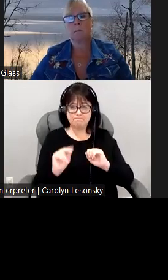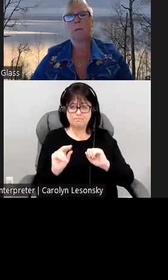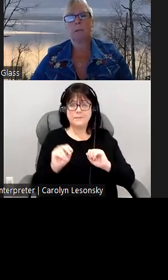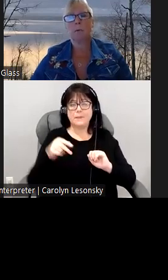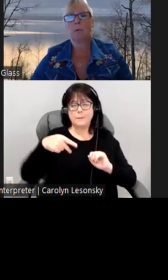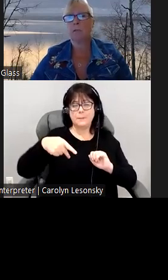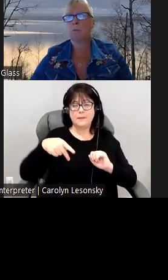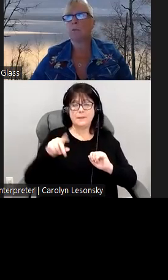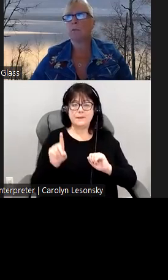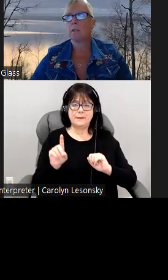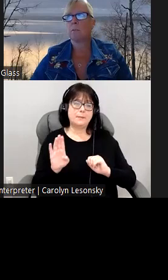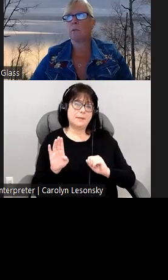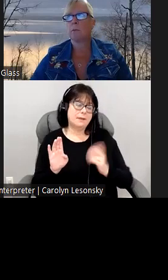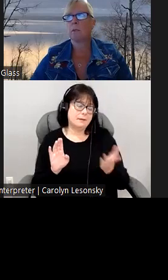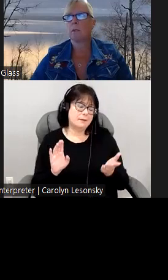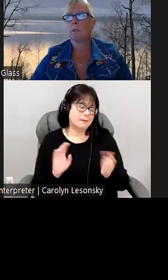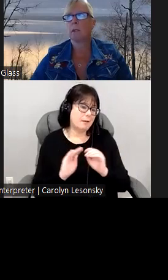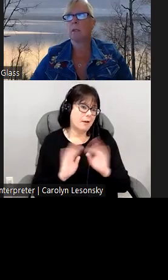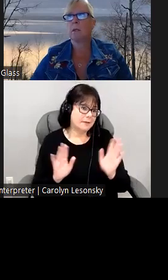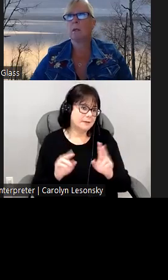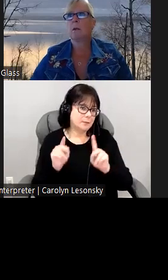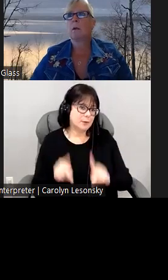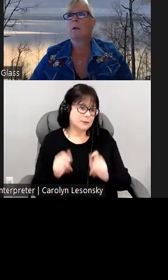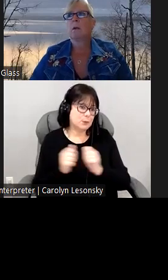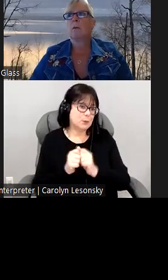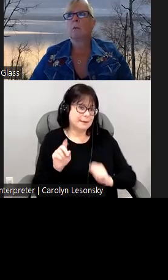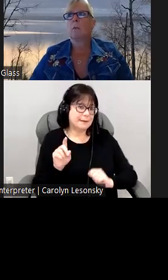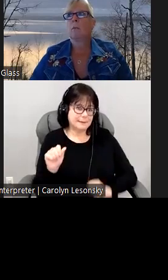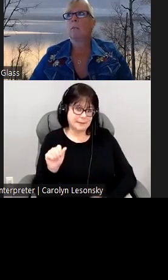that's probably a more obvious one for us. It's person with a disability.